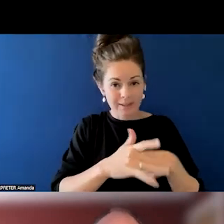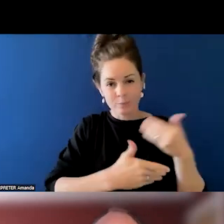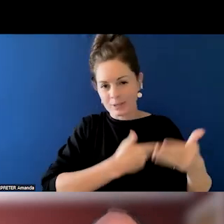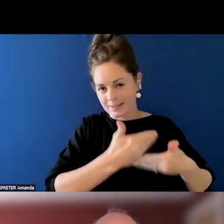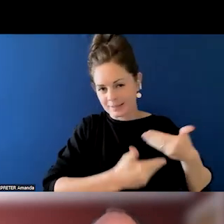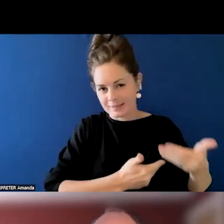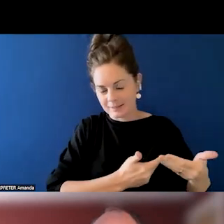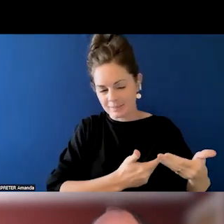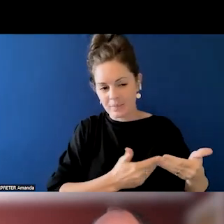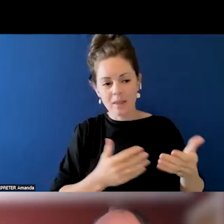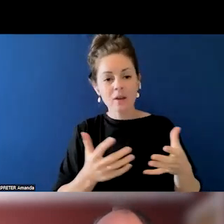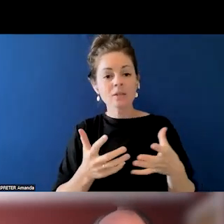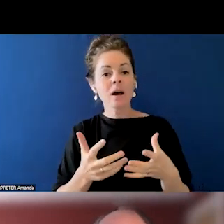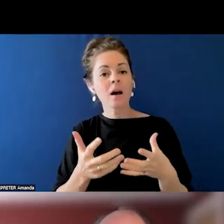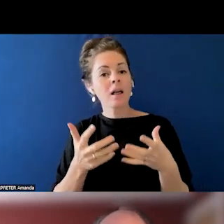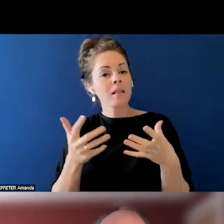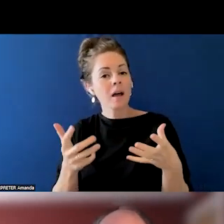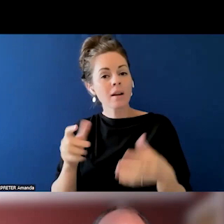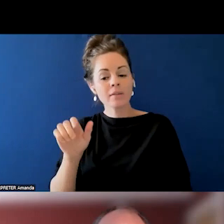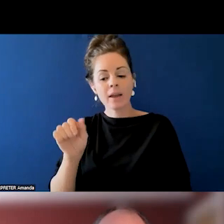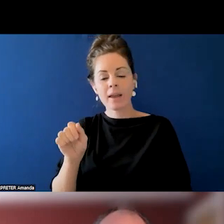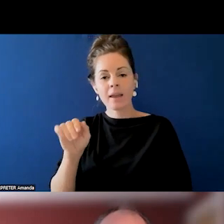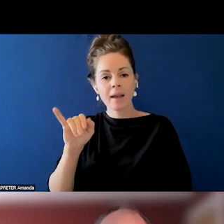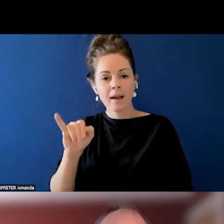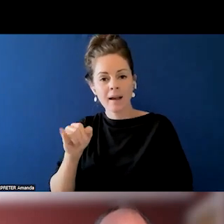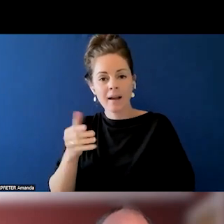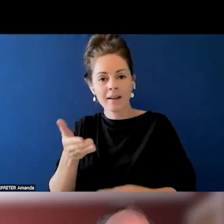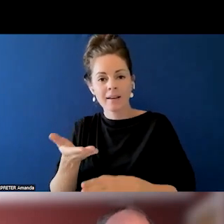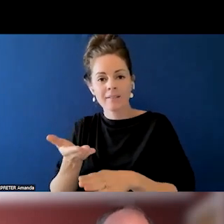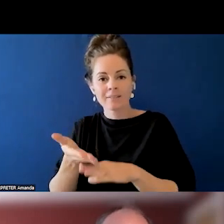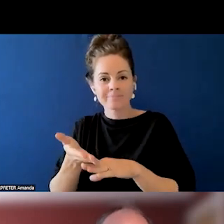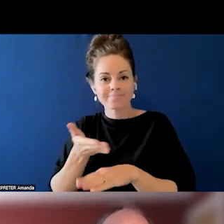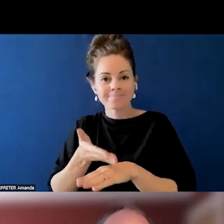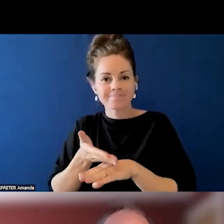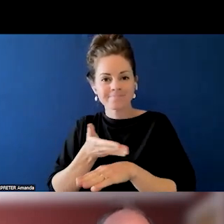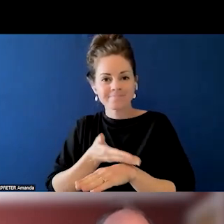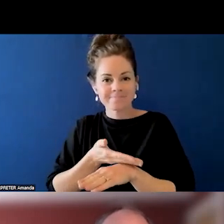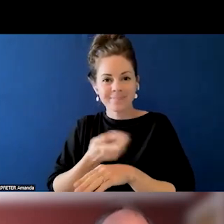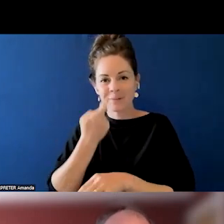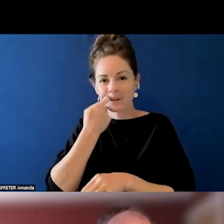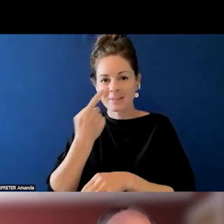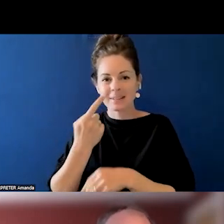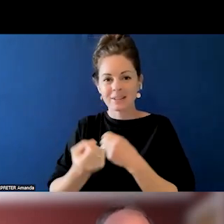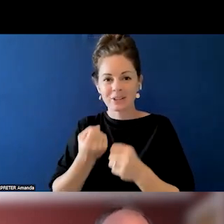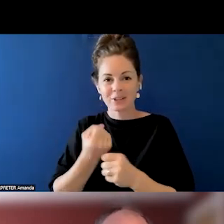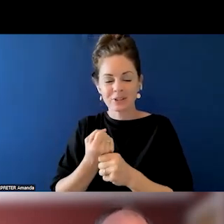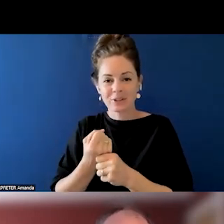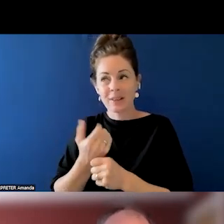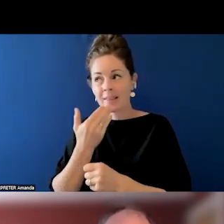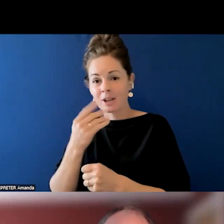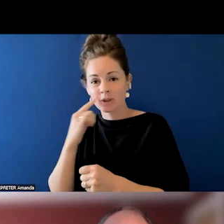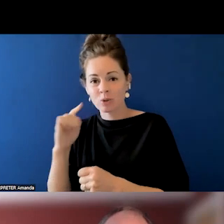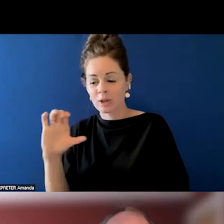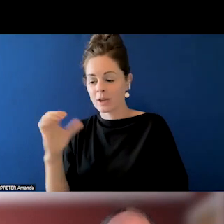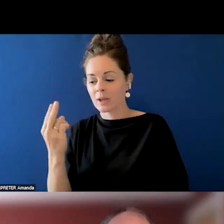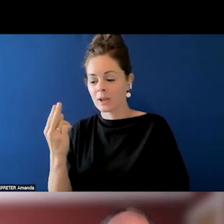lot of AI advancement happening in the last year. courtesy in particular of